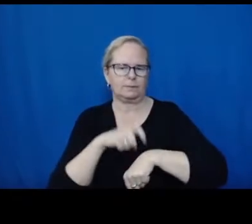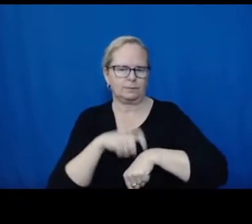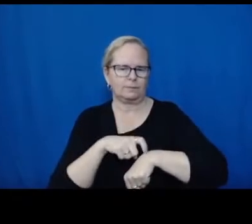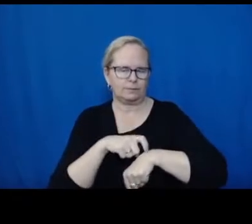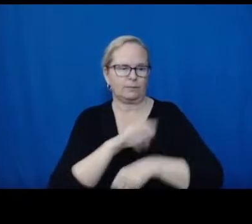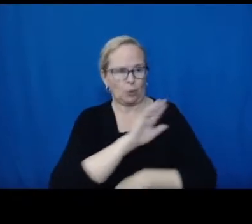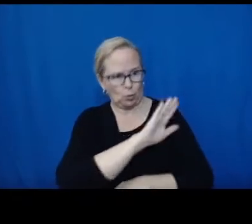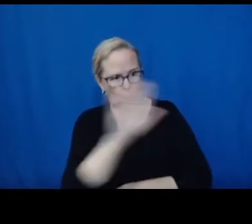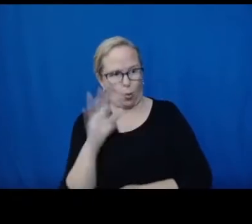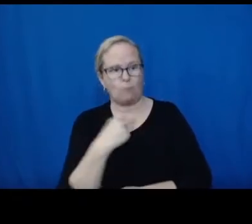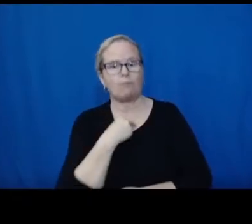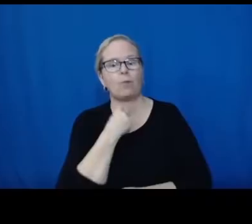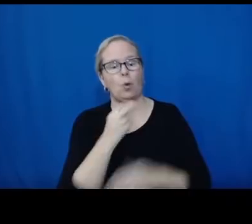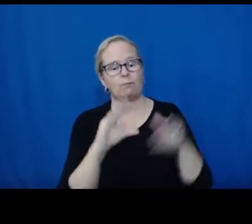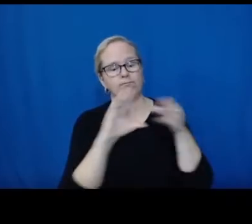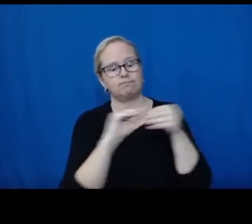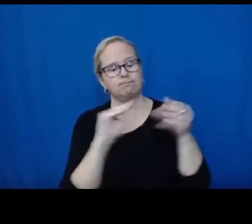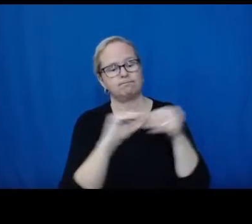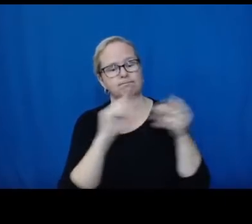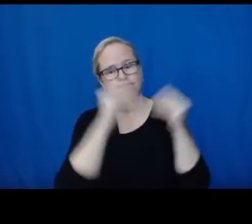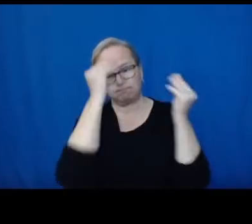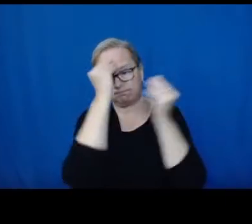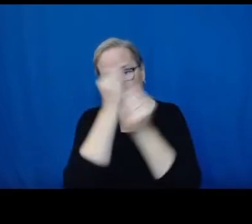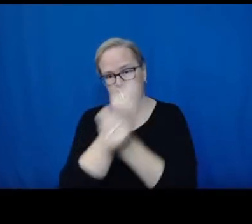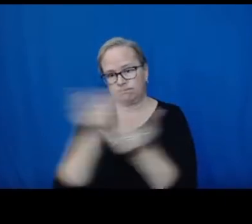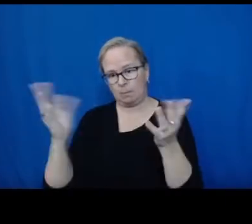Your voices are ones that we haven't